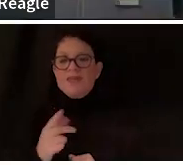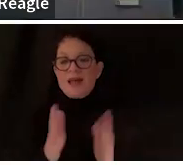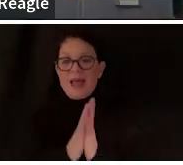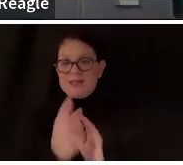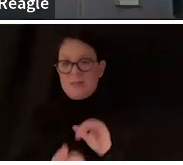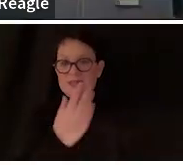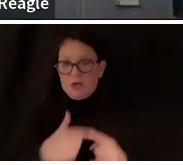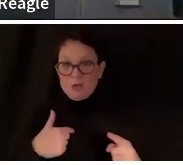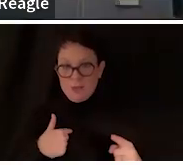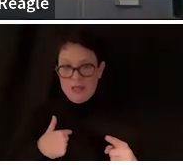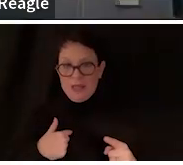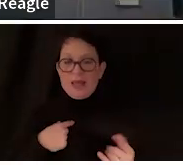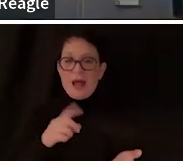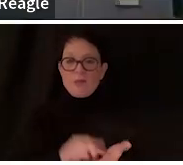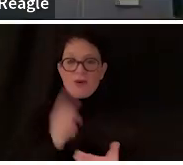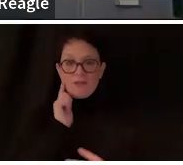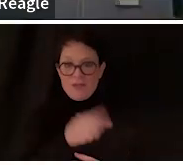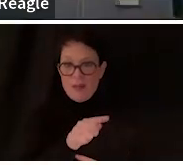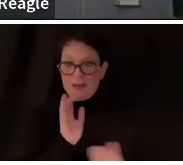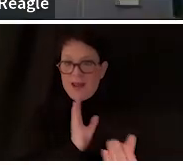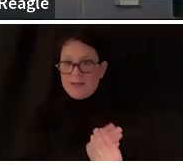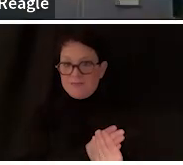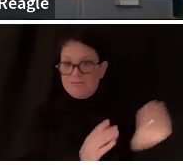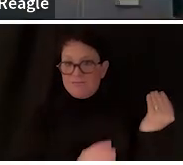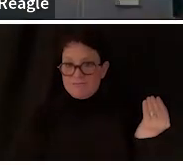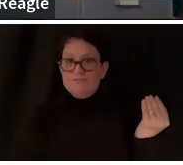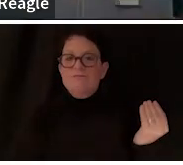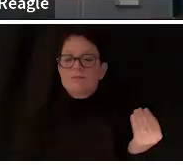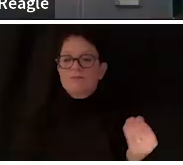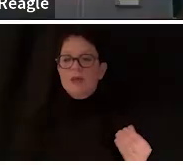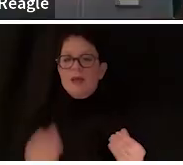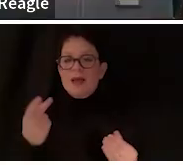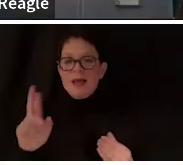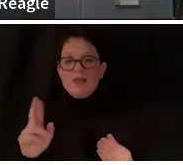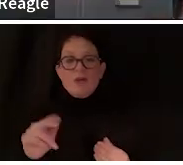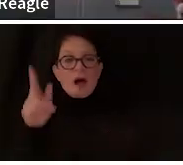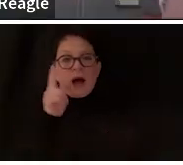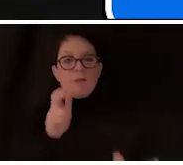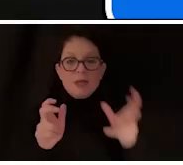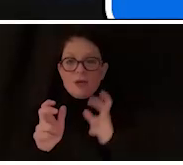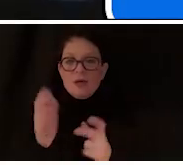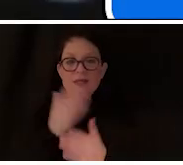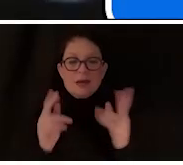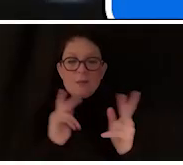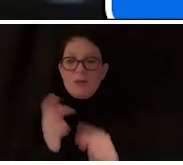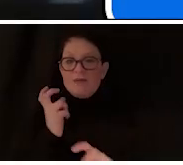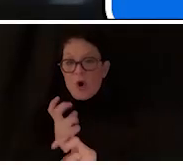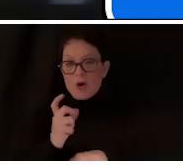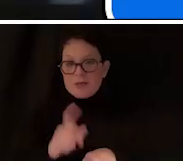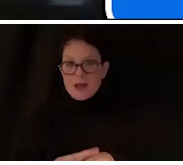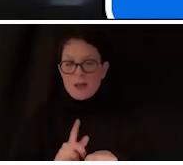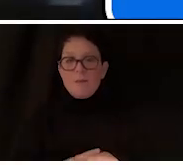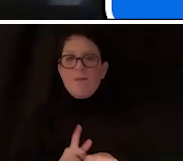me, and I just print it out for them. Yeah. So, thank So you. Heather, I'm hearing that some people are having